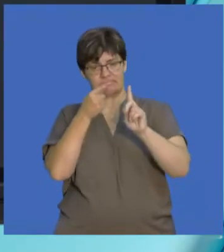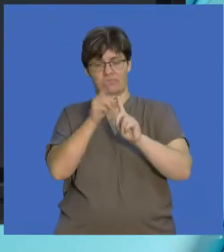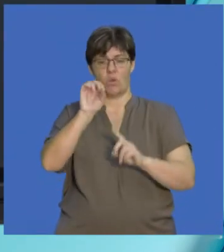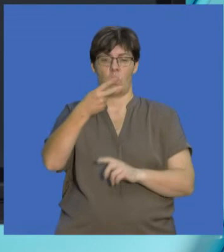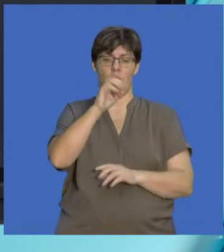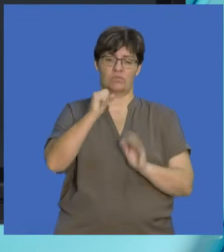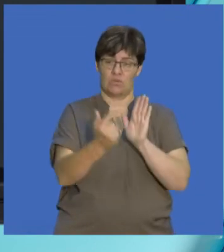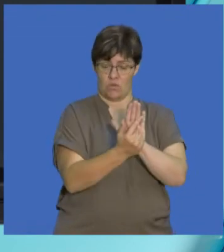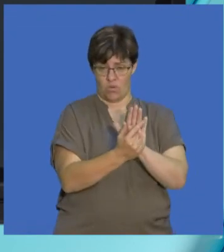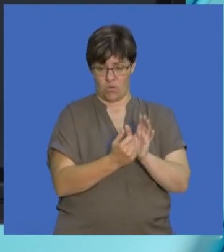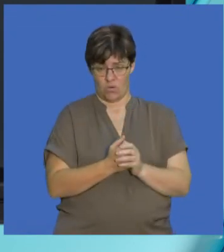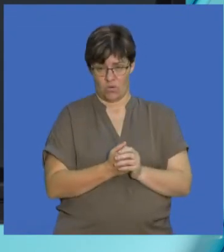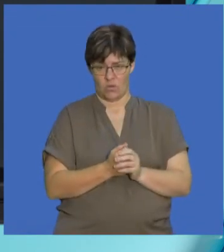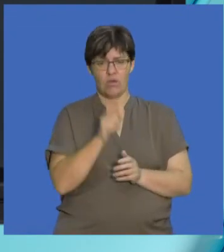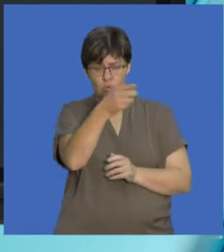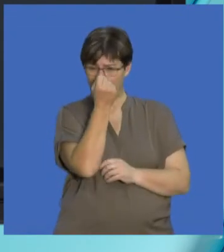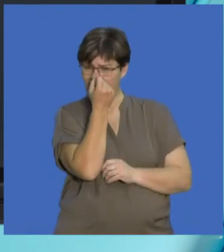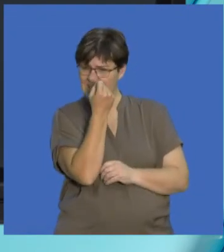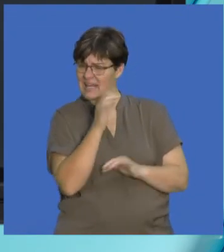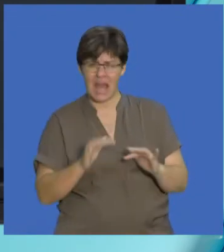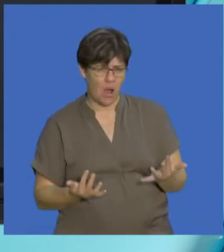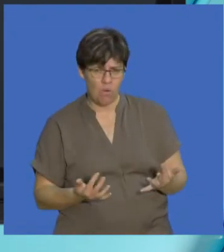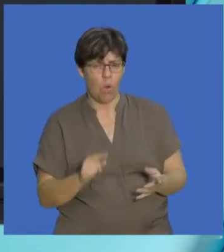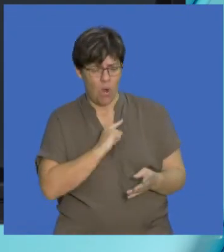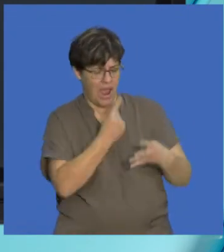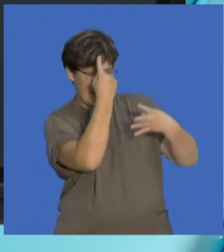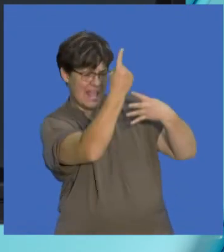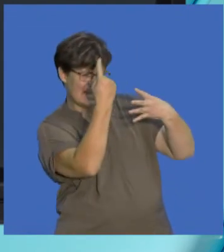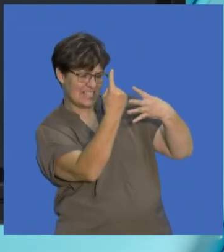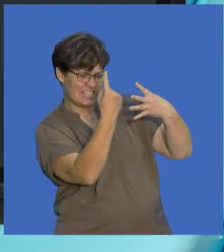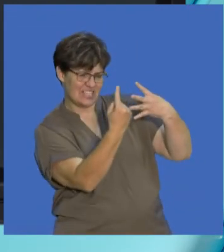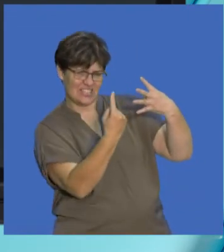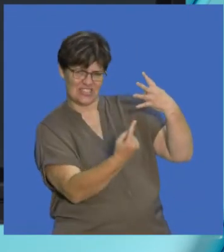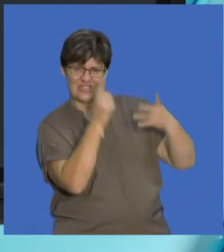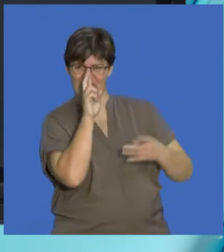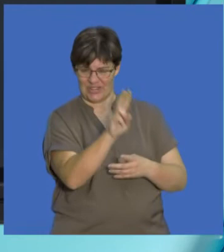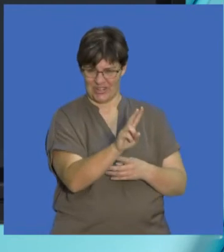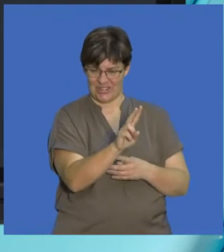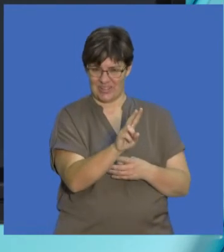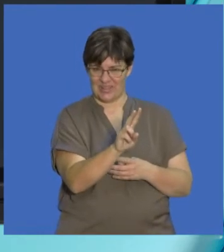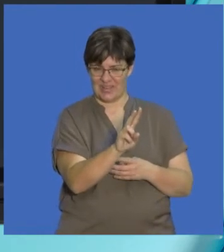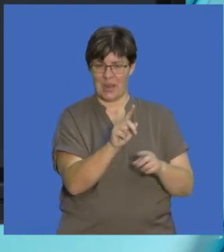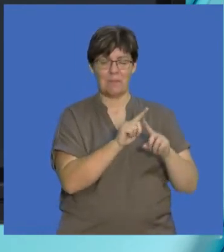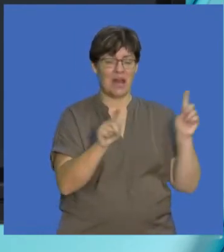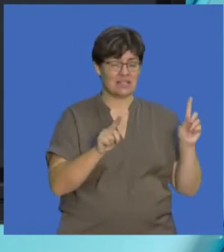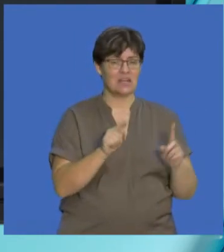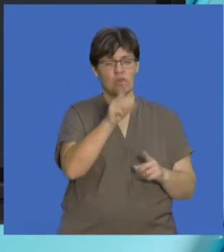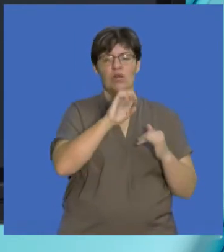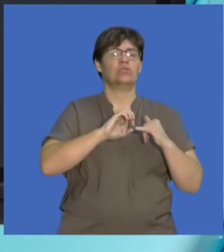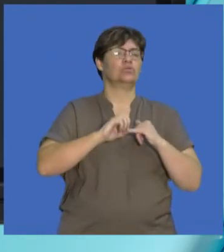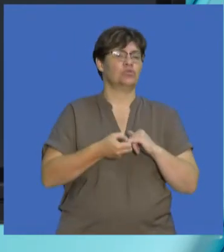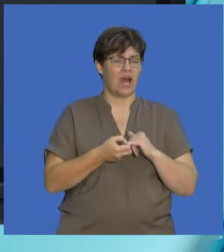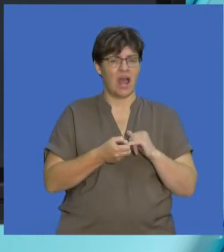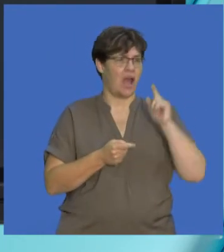And we understand them because we look at each one of them at a time. But at the end of the day, we need to, try and bring all these